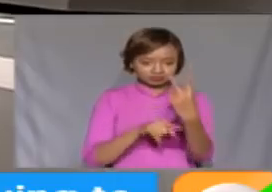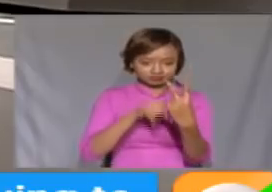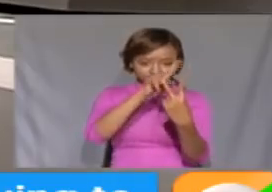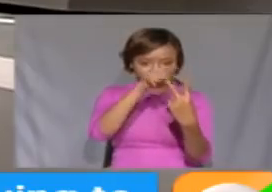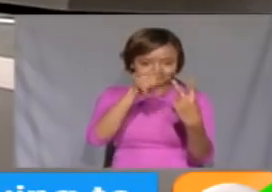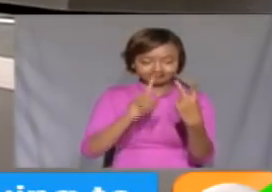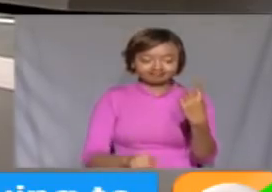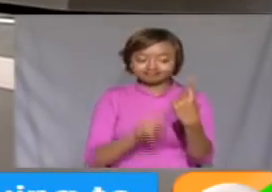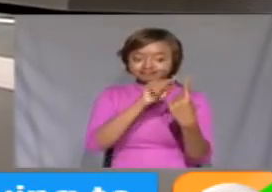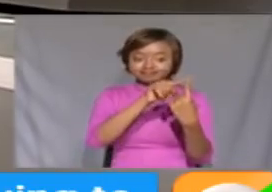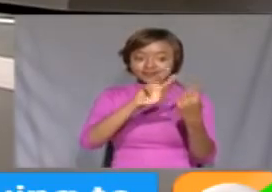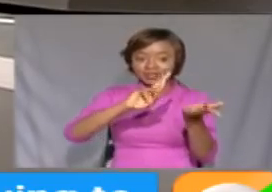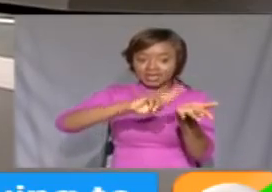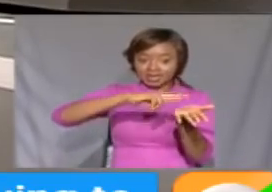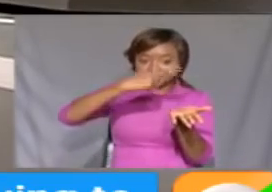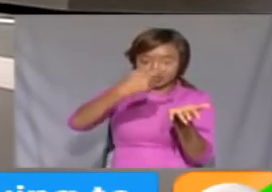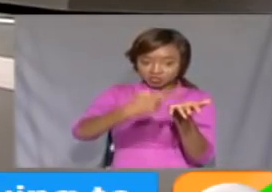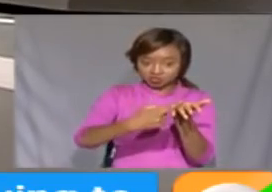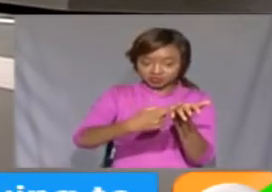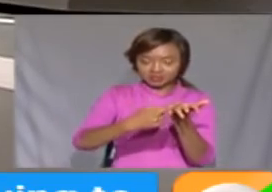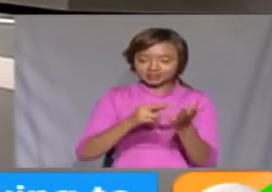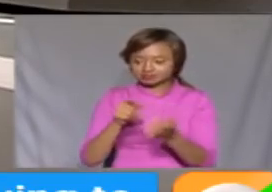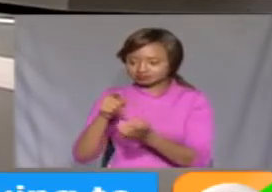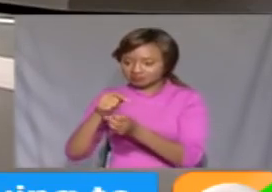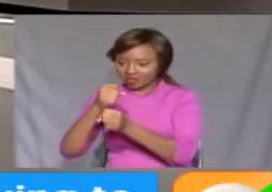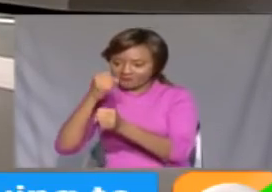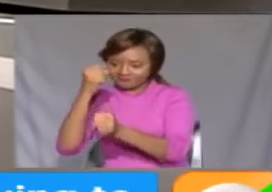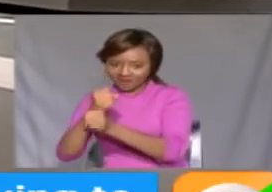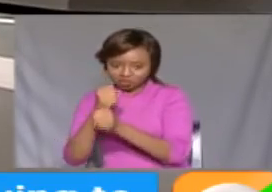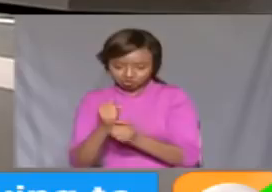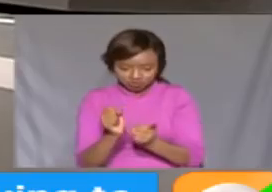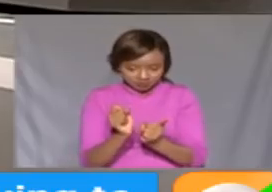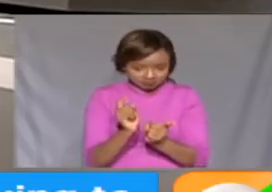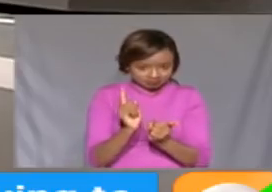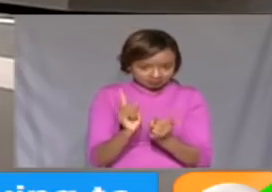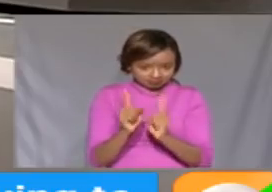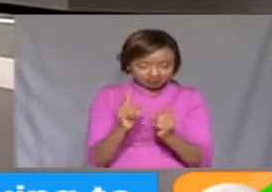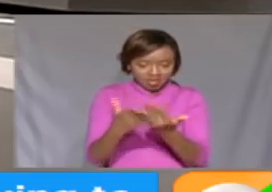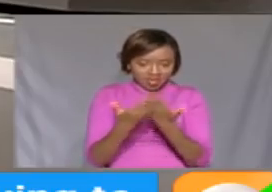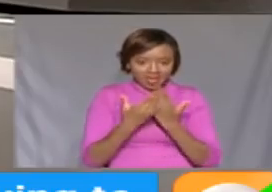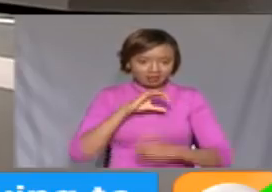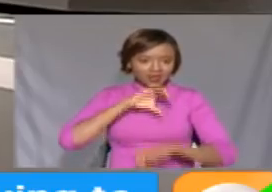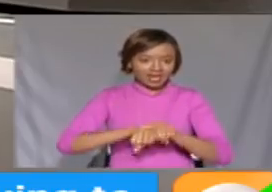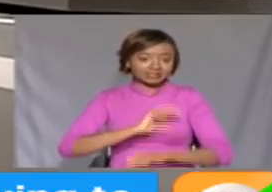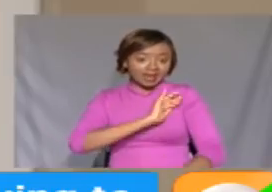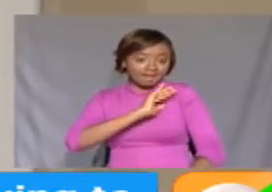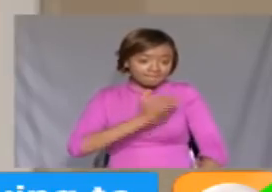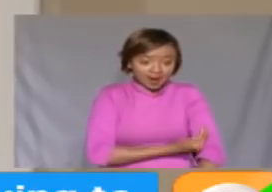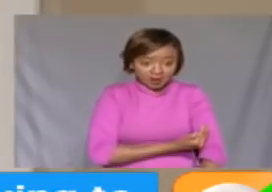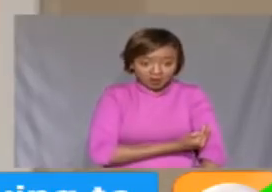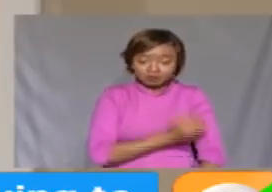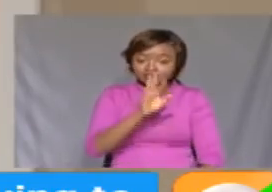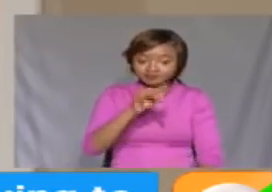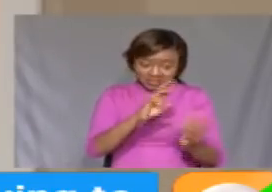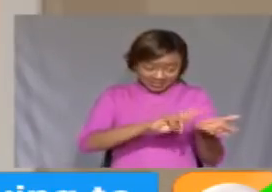see, resources and functions are the basis for power. Yeah. If resources are taken away